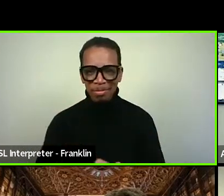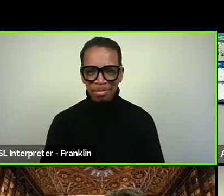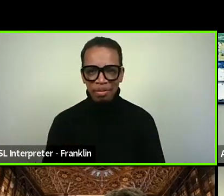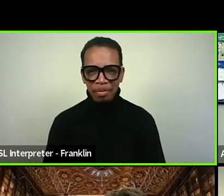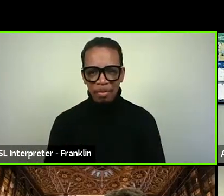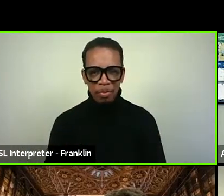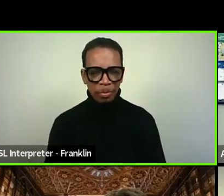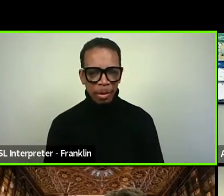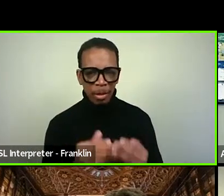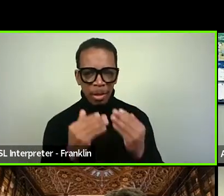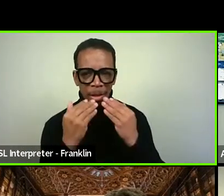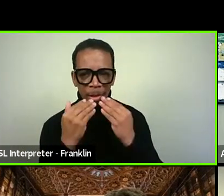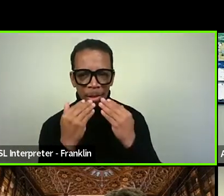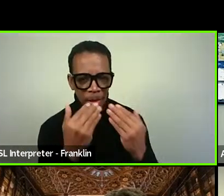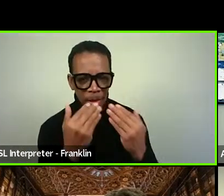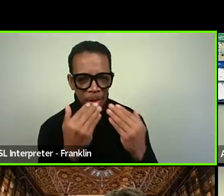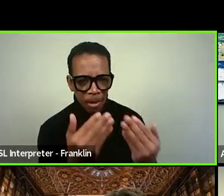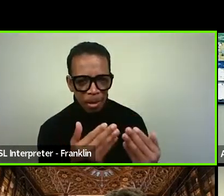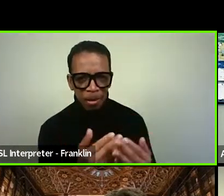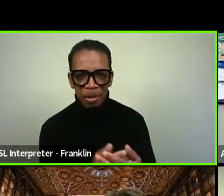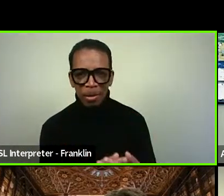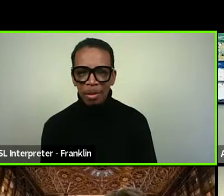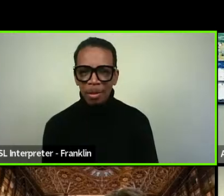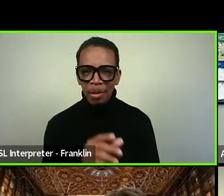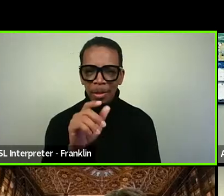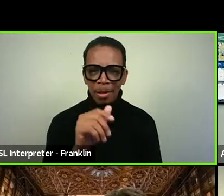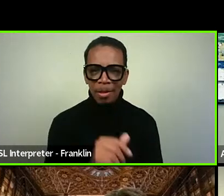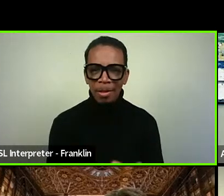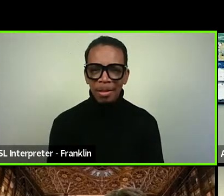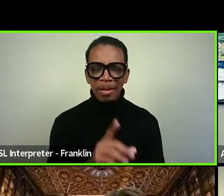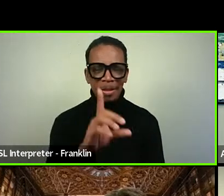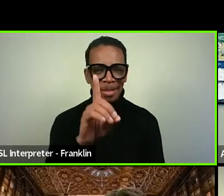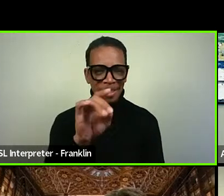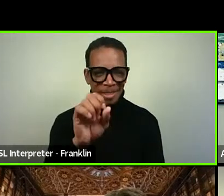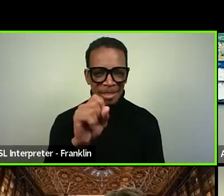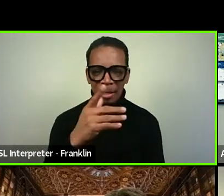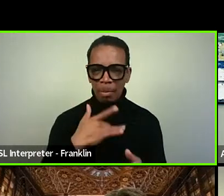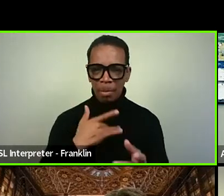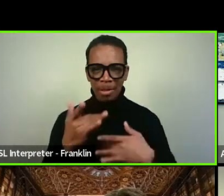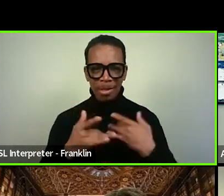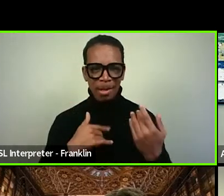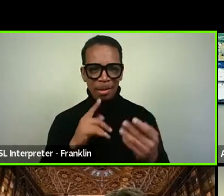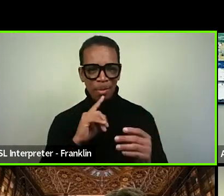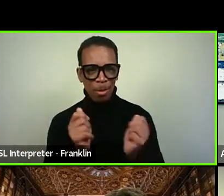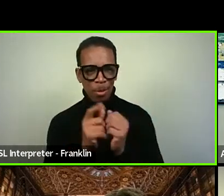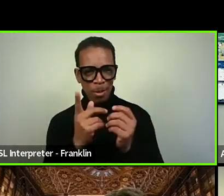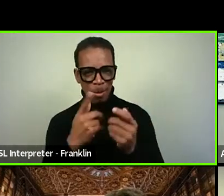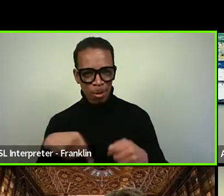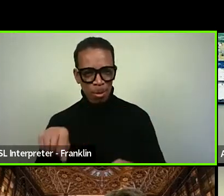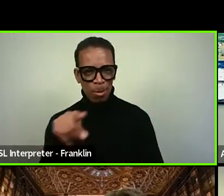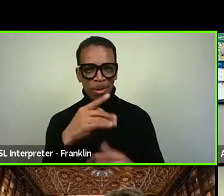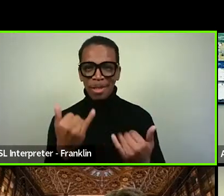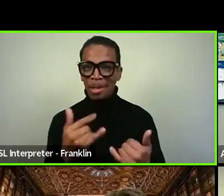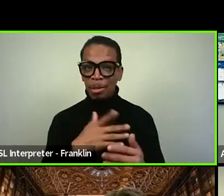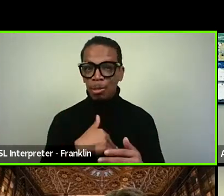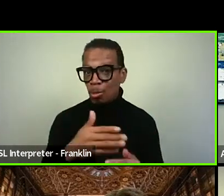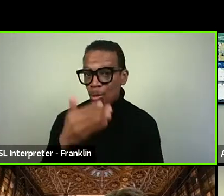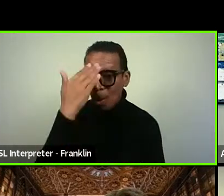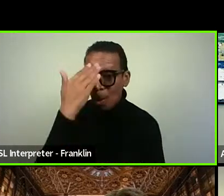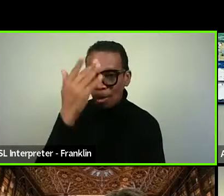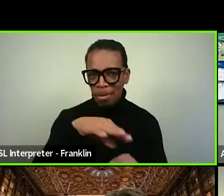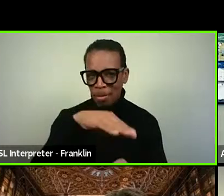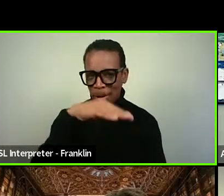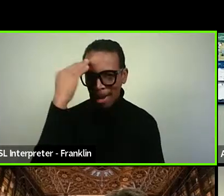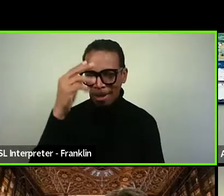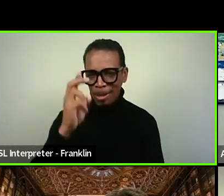Thank you, Vice Chancellor Dees. So you all, good morning, good morning. I'm excited to be with you all today. As we know, it's Black history and Black